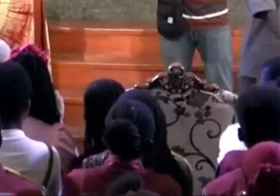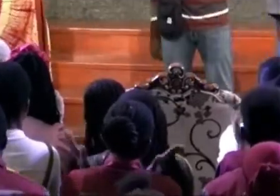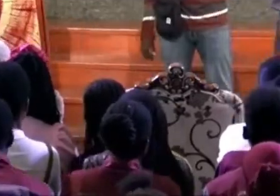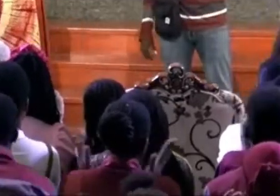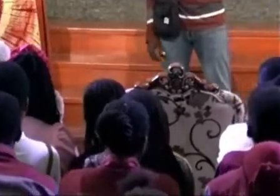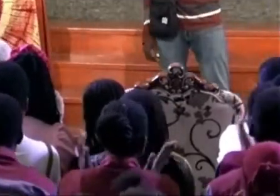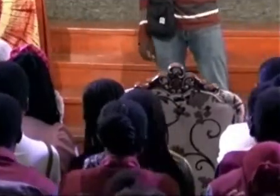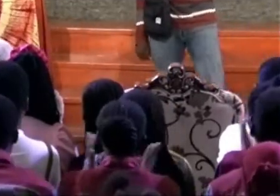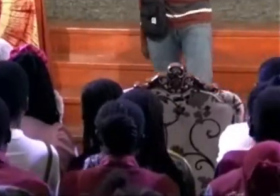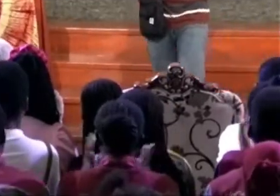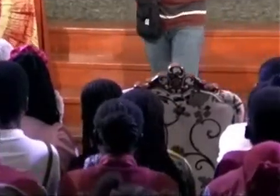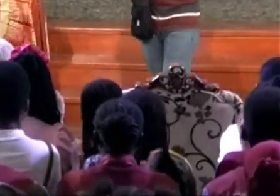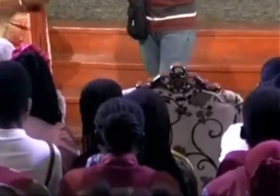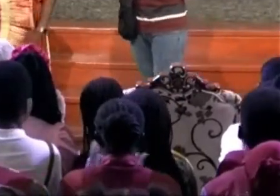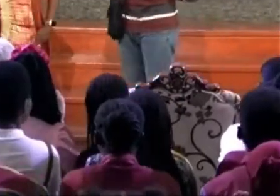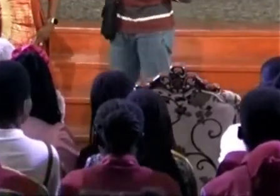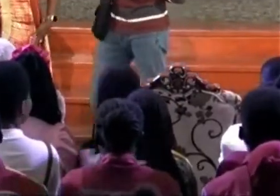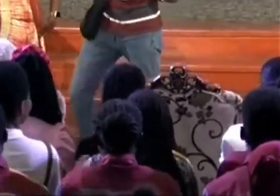The two of you stand here.